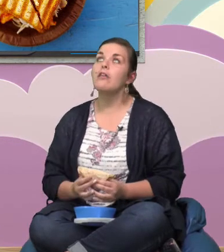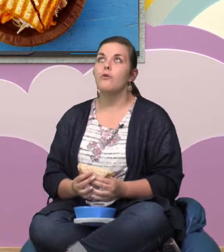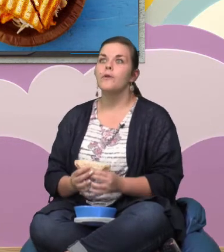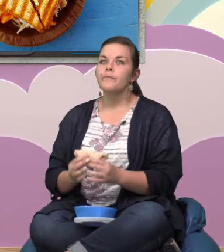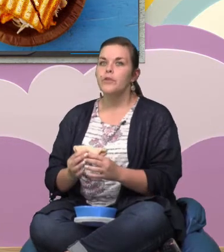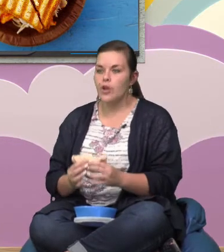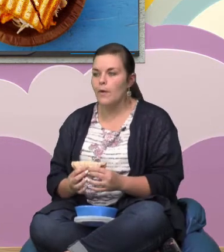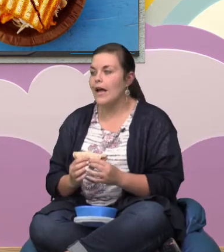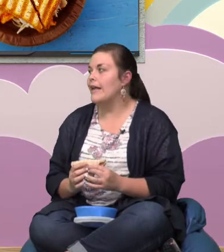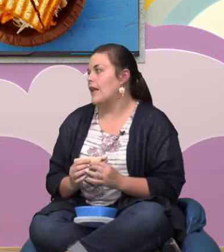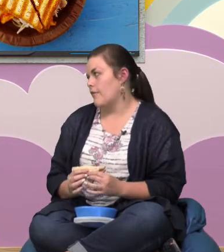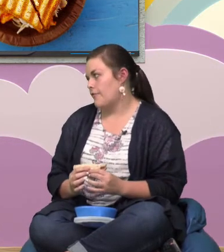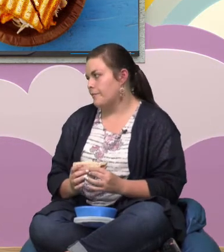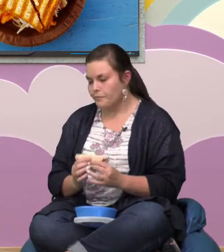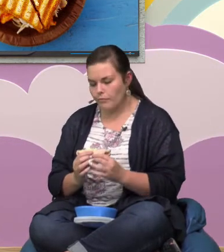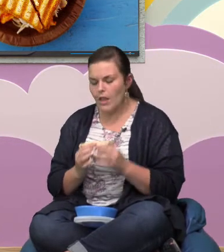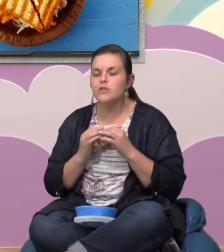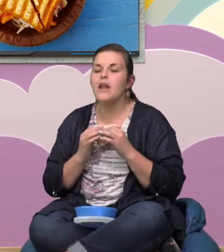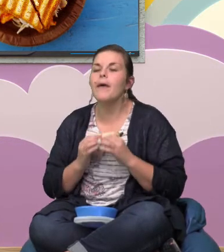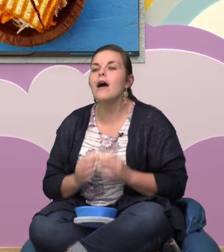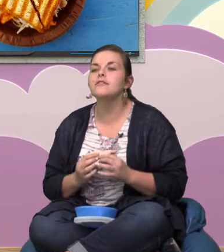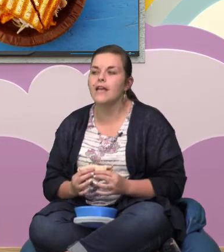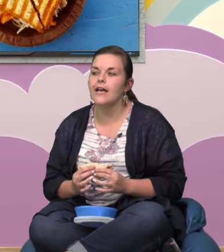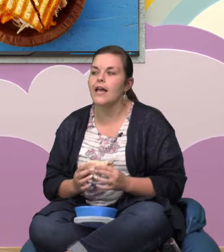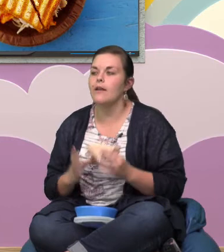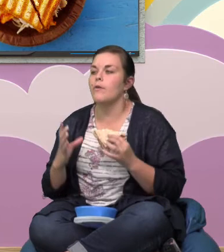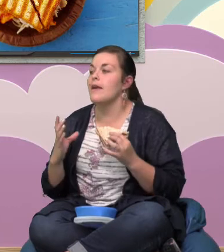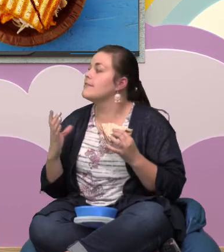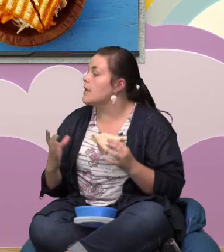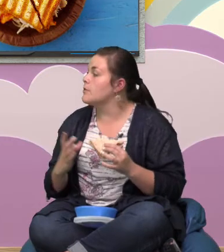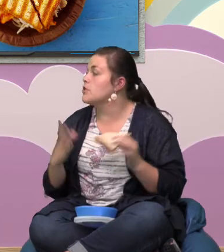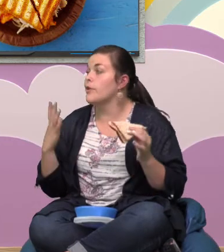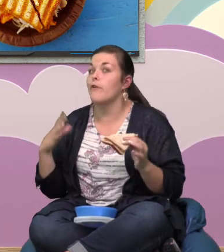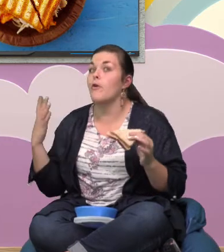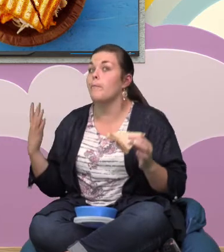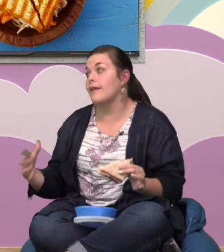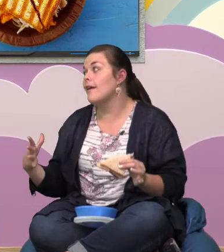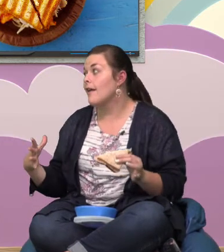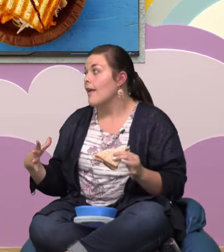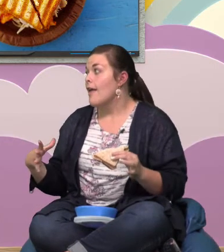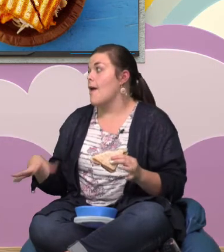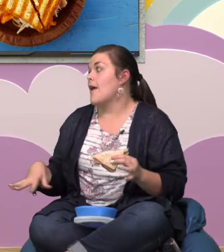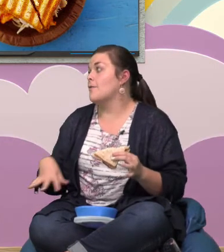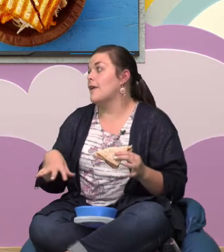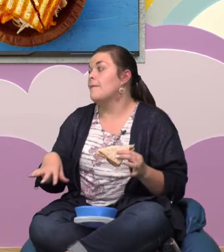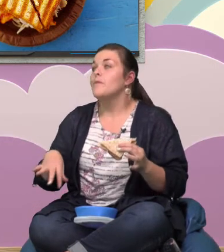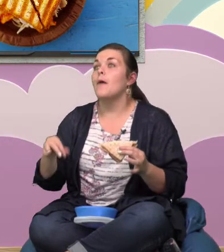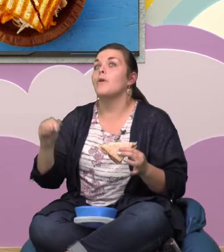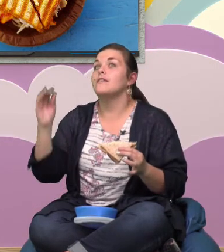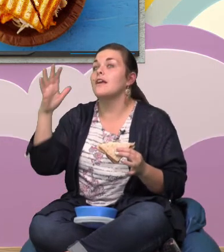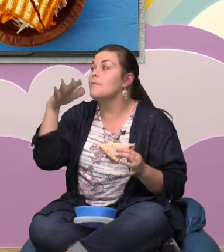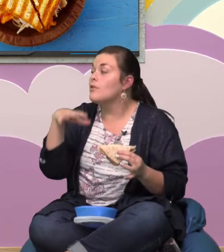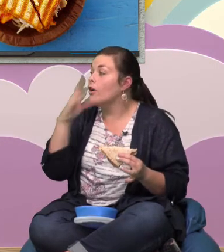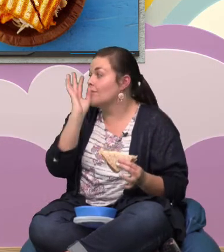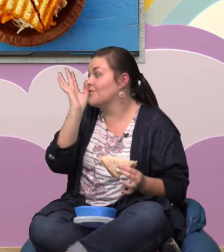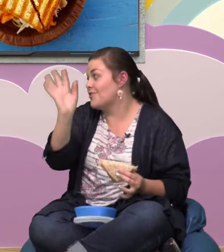I thought, you know what I love? Is when I'm outside and we make sandwiches and we go for a picnic and when